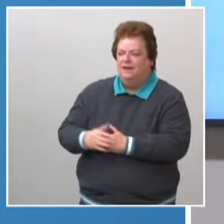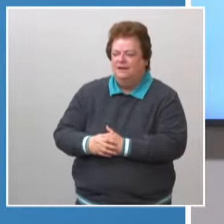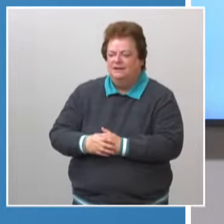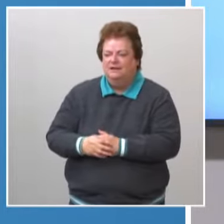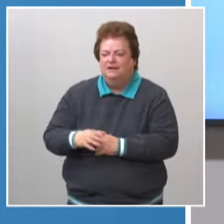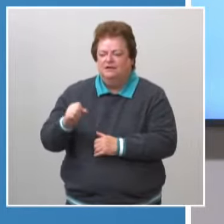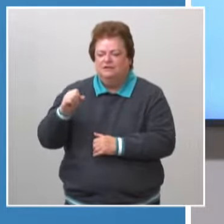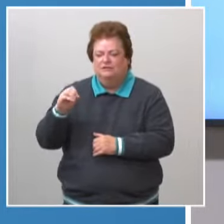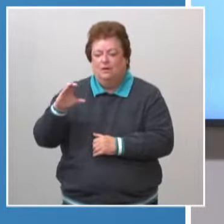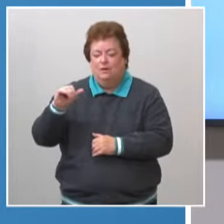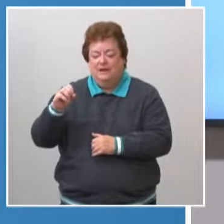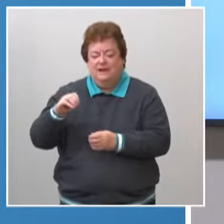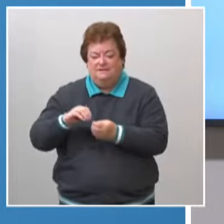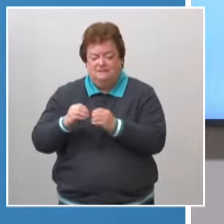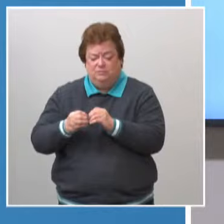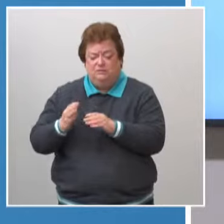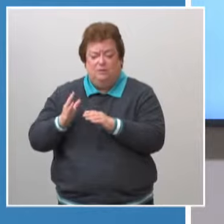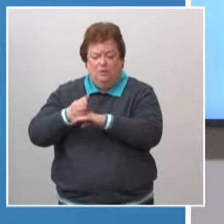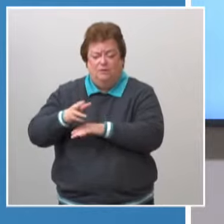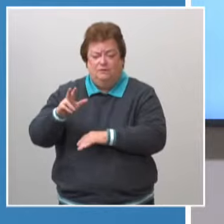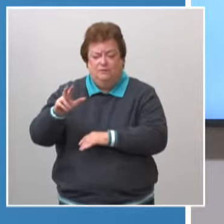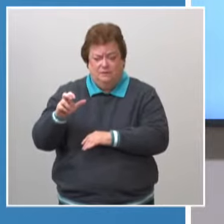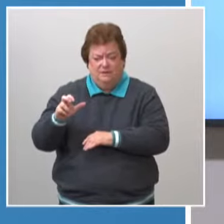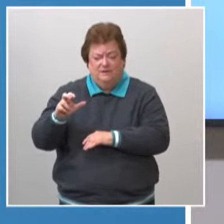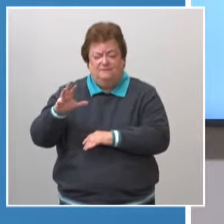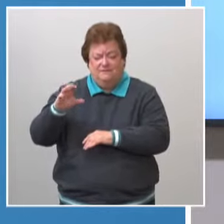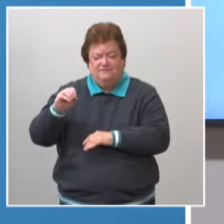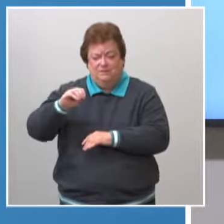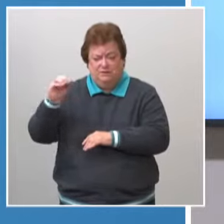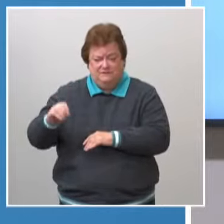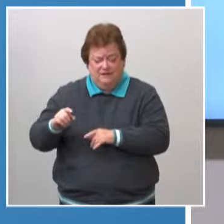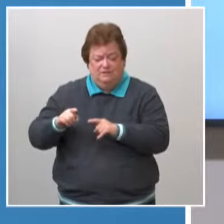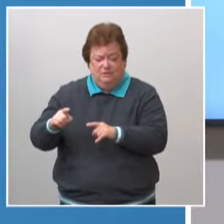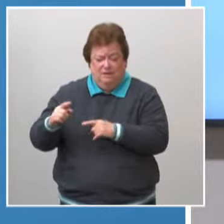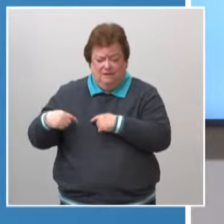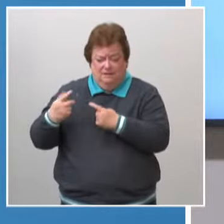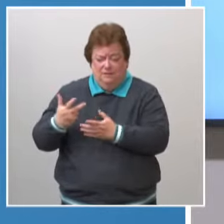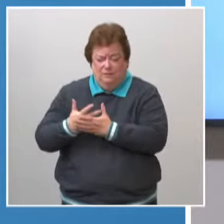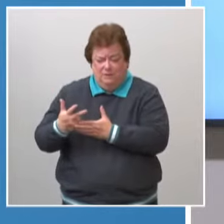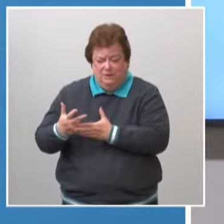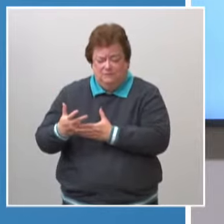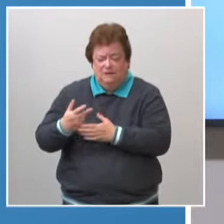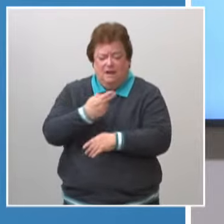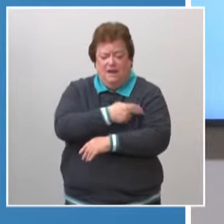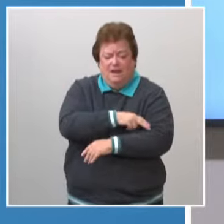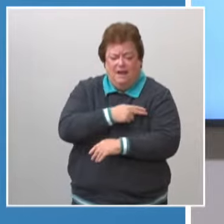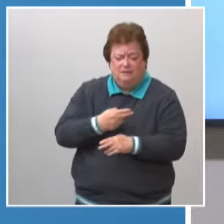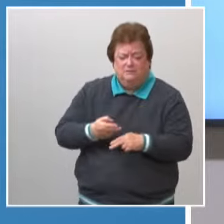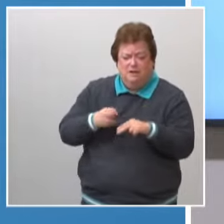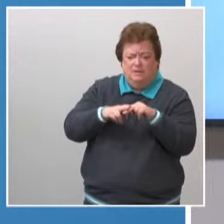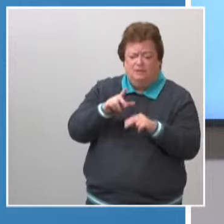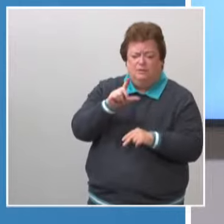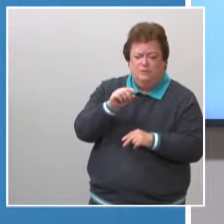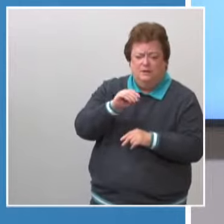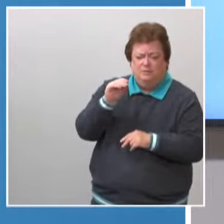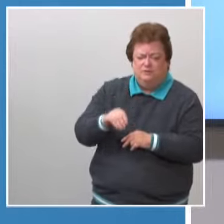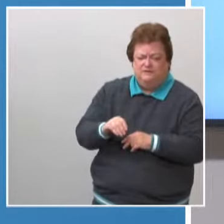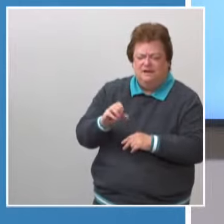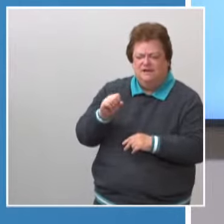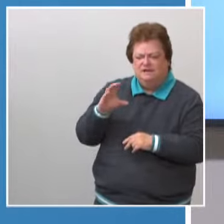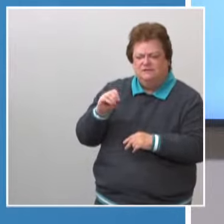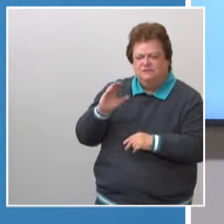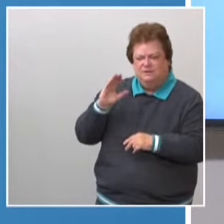case numbers had gone up over 350% the last 3 weeks, but I noticed the hospitalization numbers only went up about 20%. So that seems